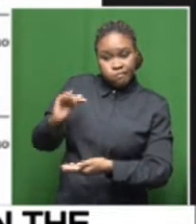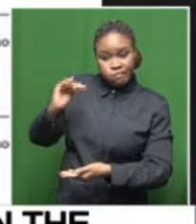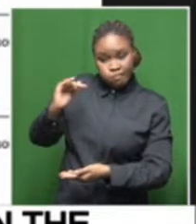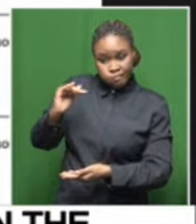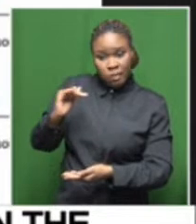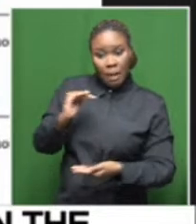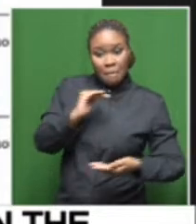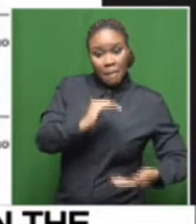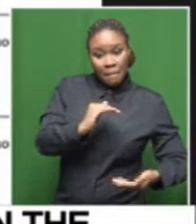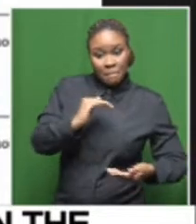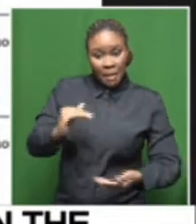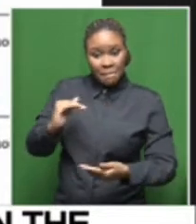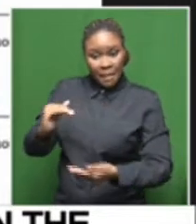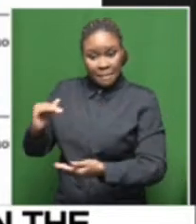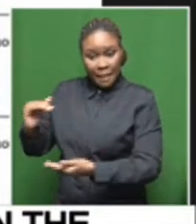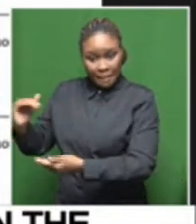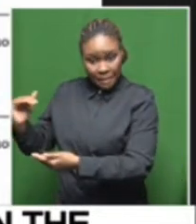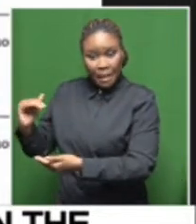Now,